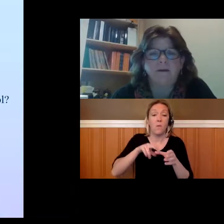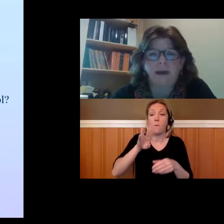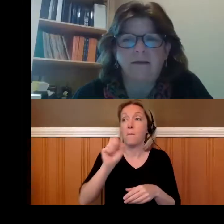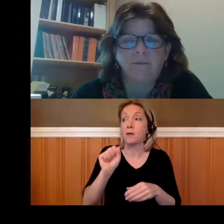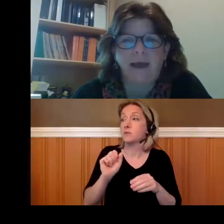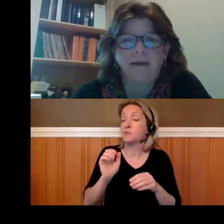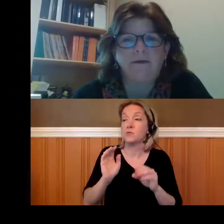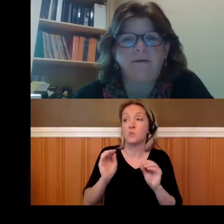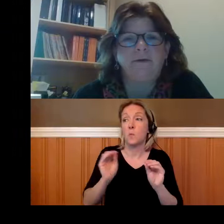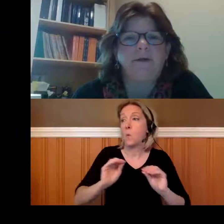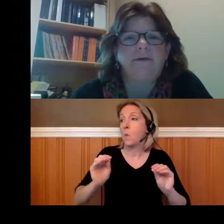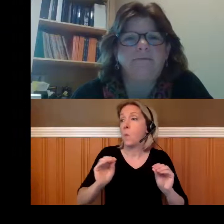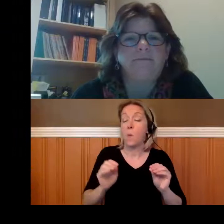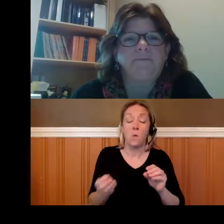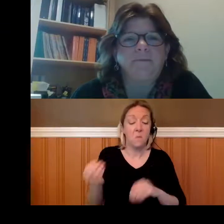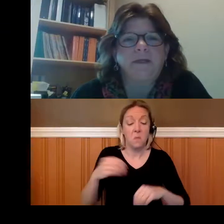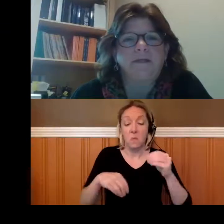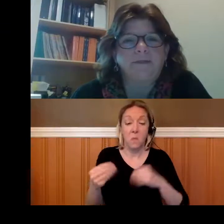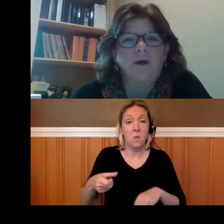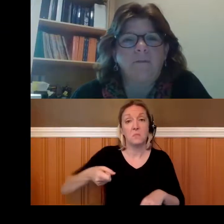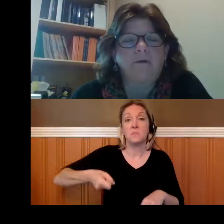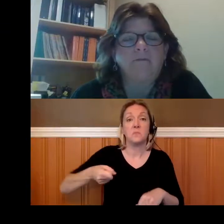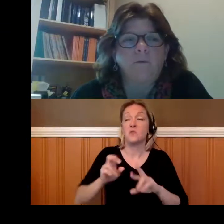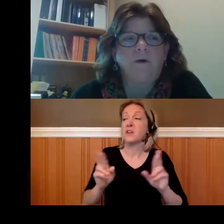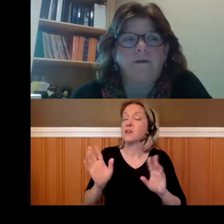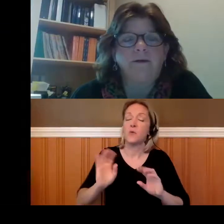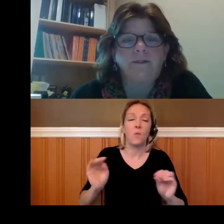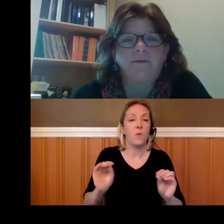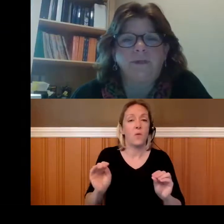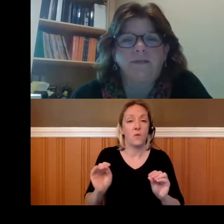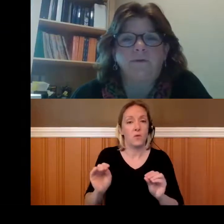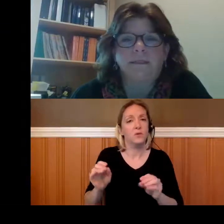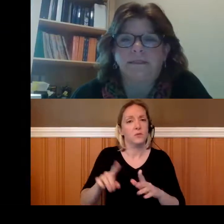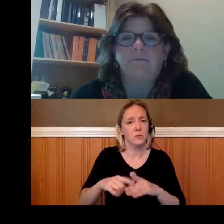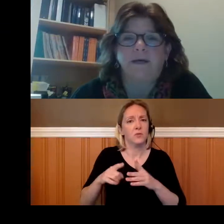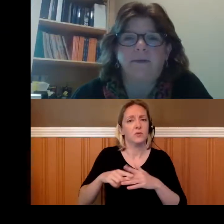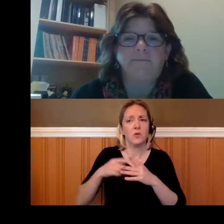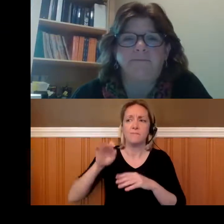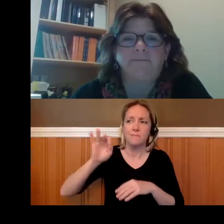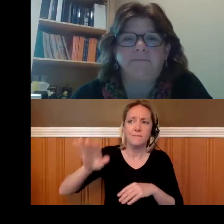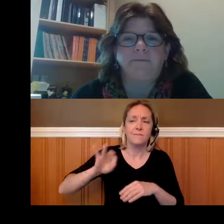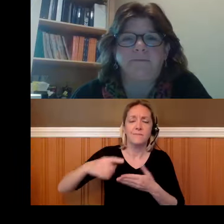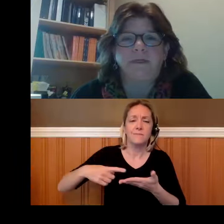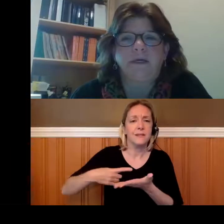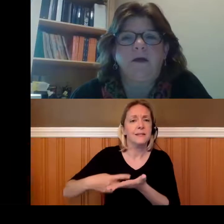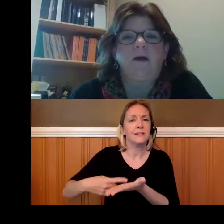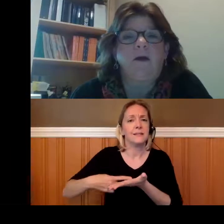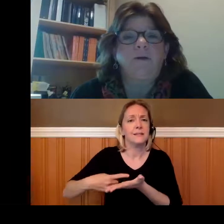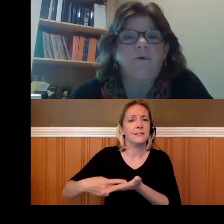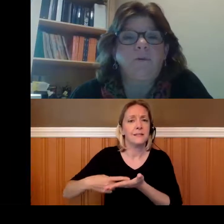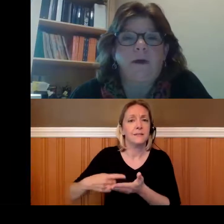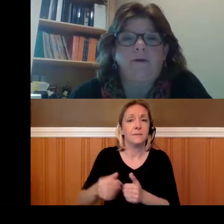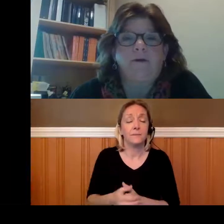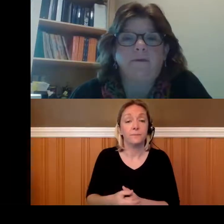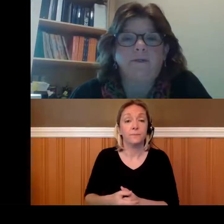bag. And talk about, what are they going to do when that school bus stops coming? Are you aware of